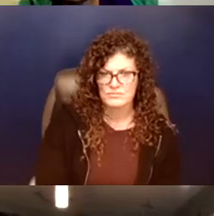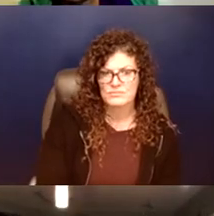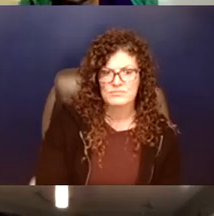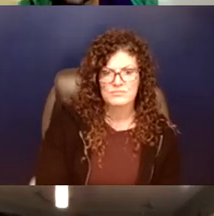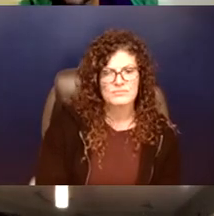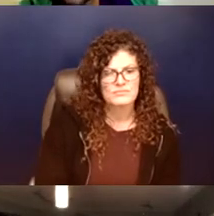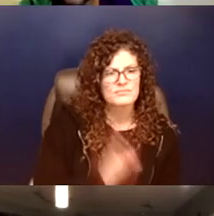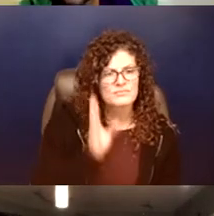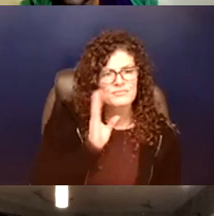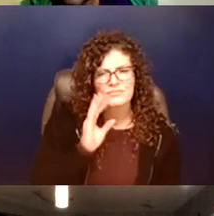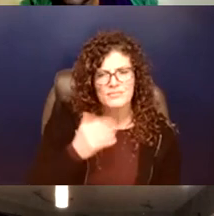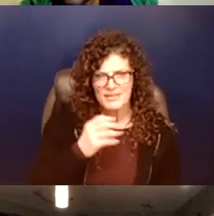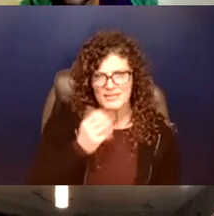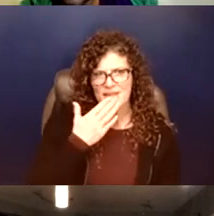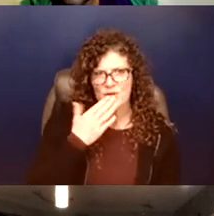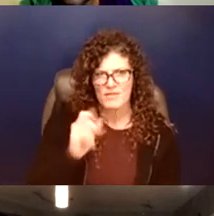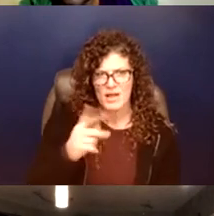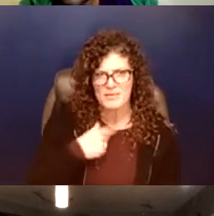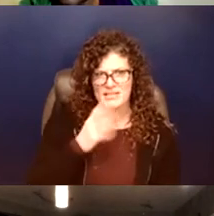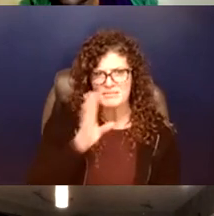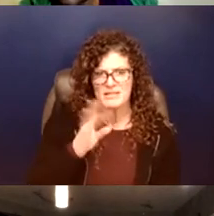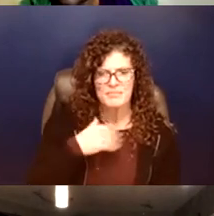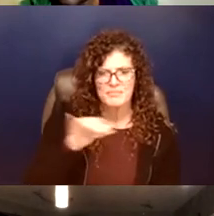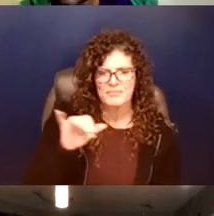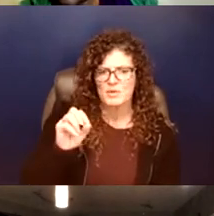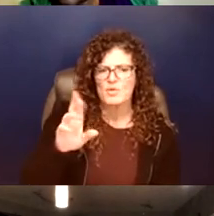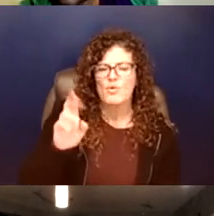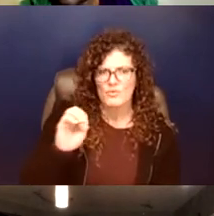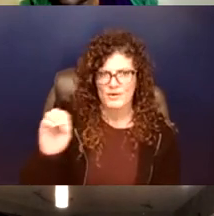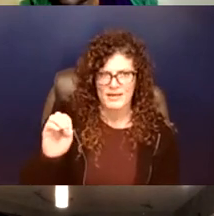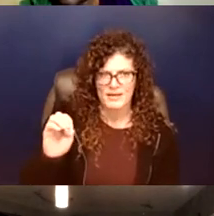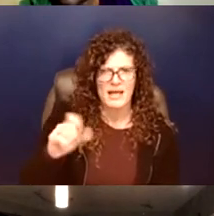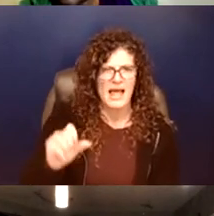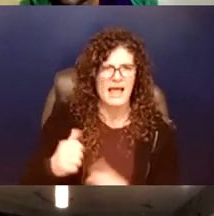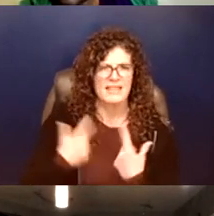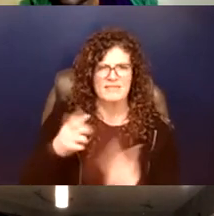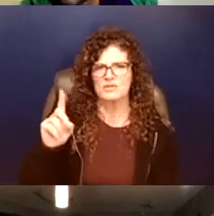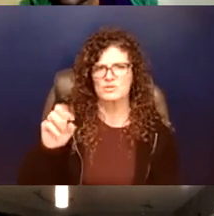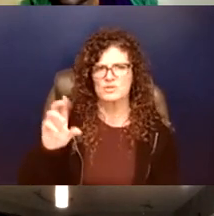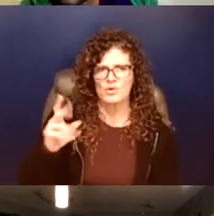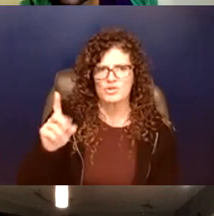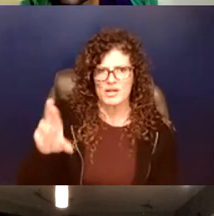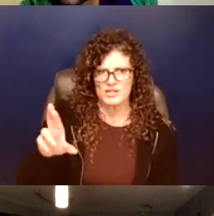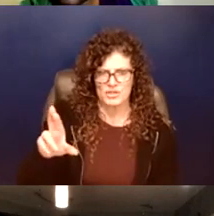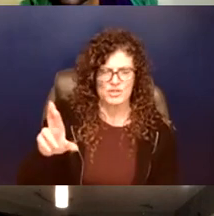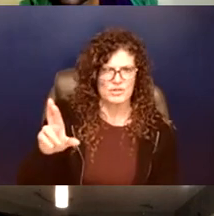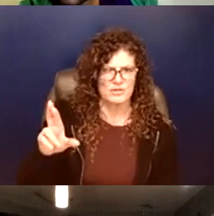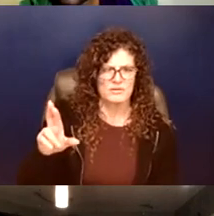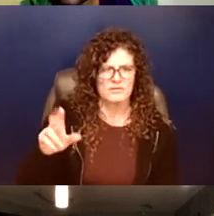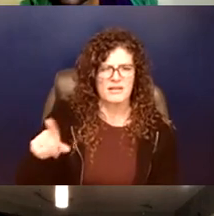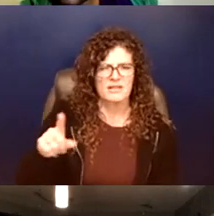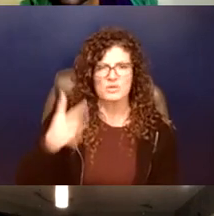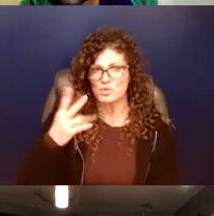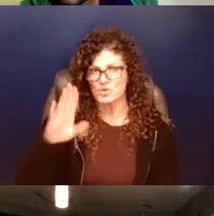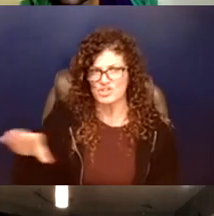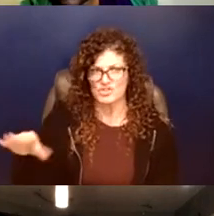Hi, thanks for letting me speak. I'm Yuri Losordo. I live in Dorchester with my two kids who are at the Kenny, and this is